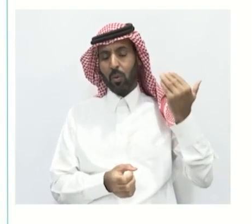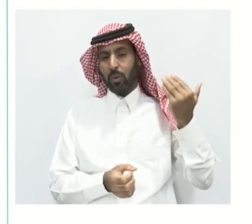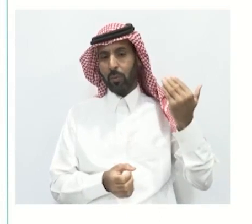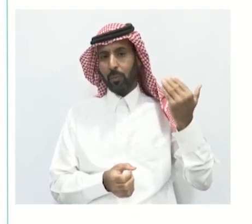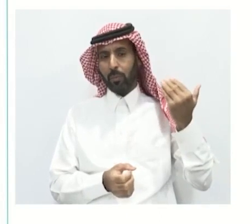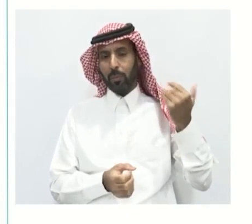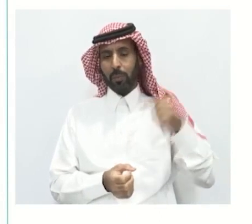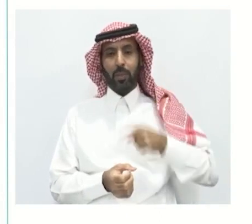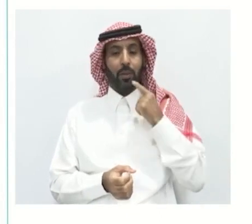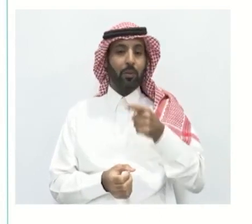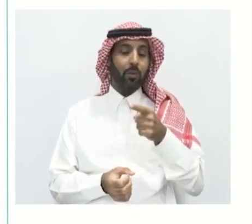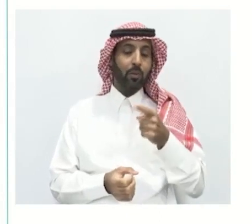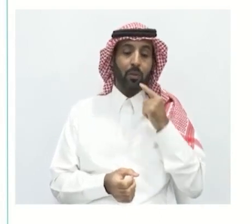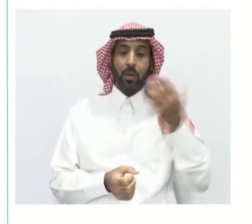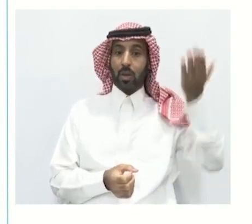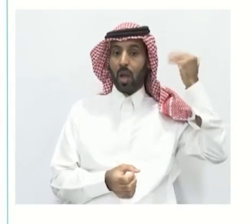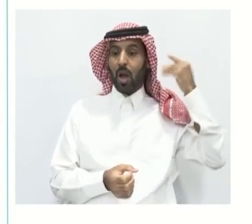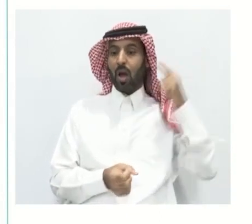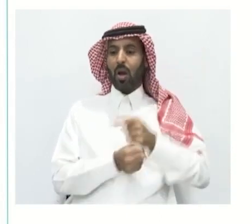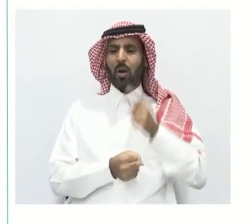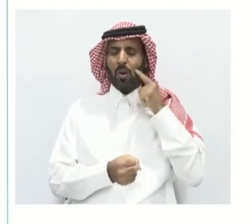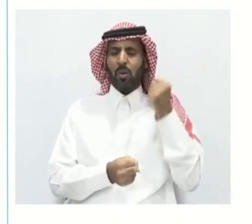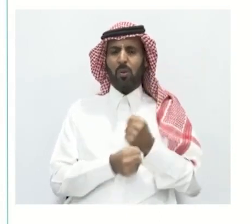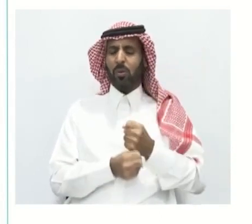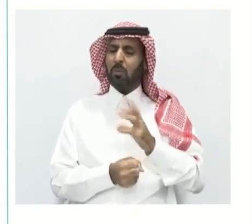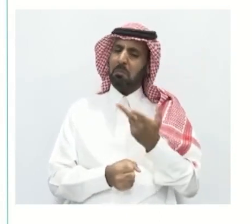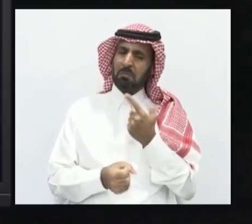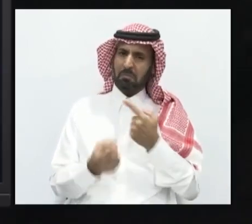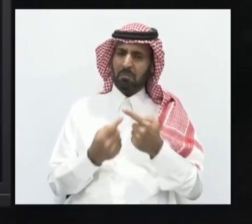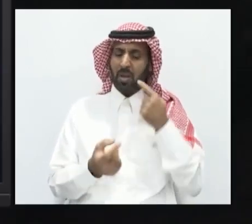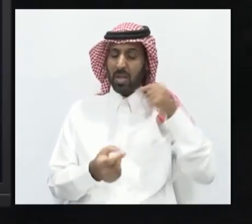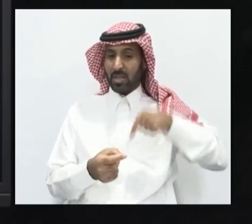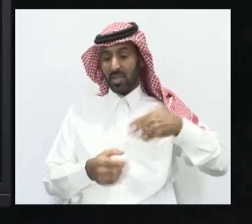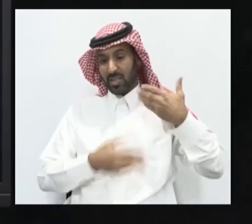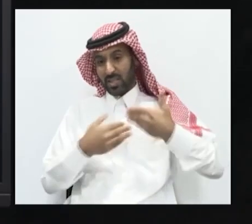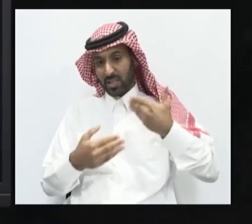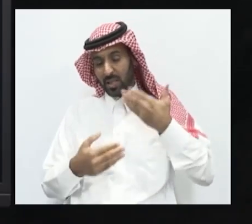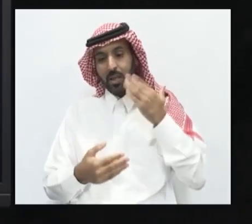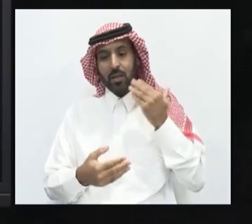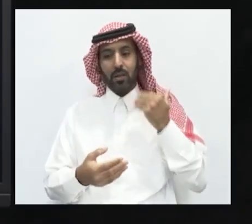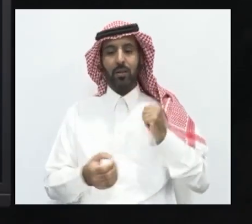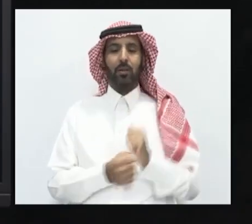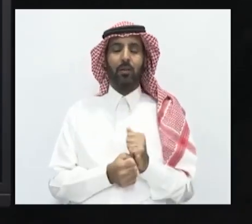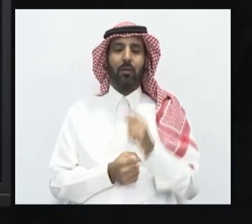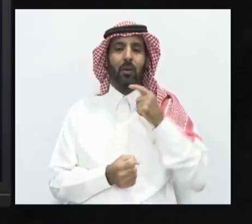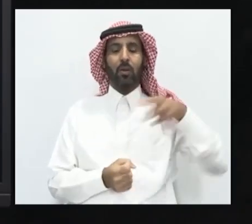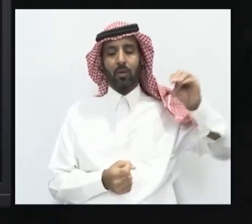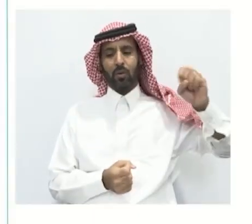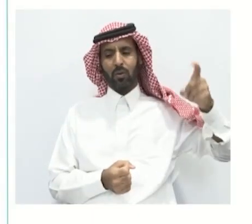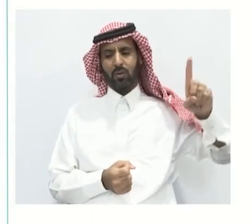day? You say he used to or would, because we're talking about a habit here. He used to or